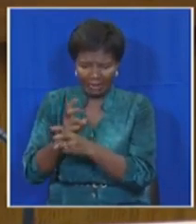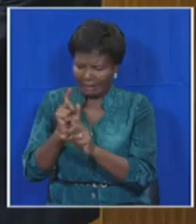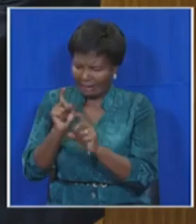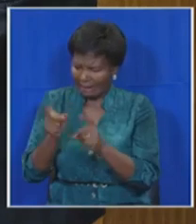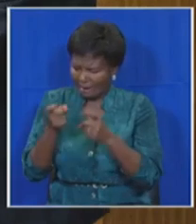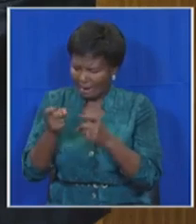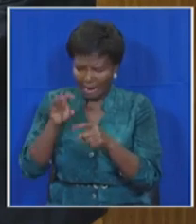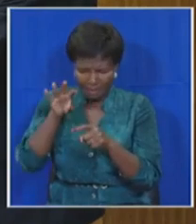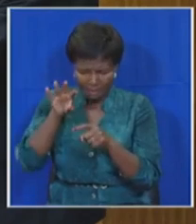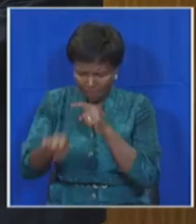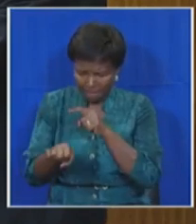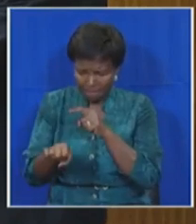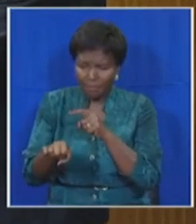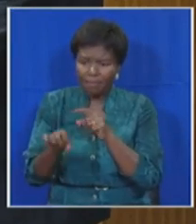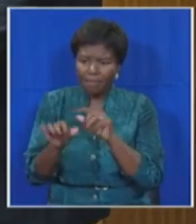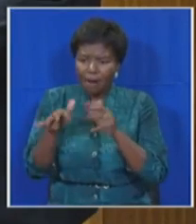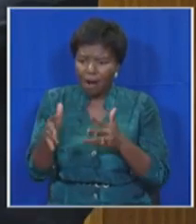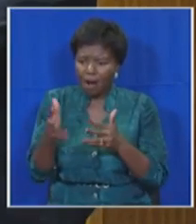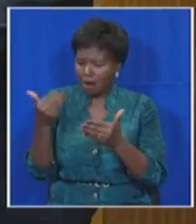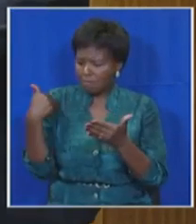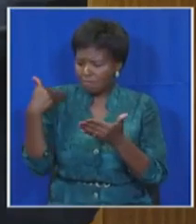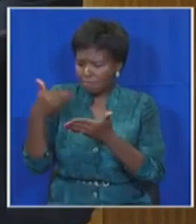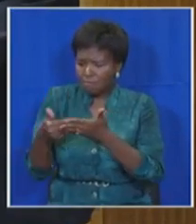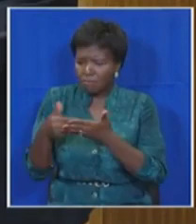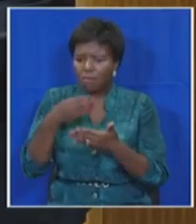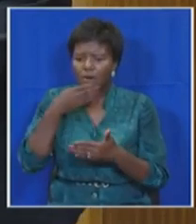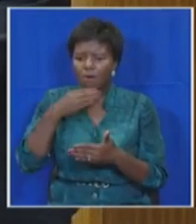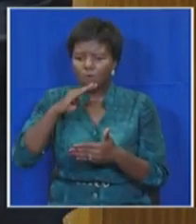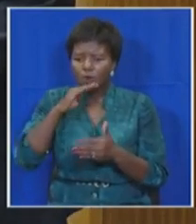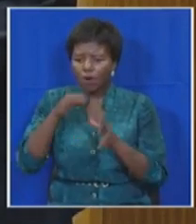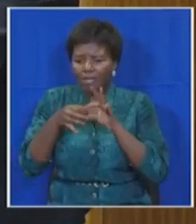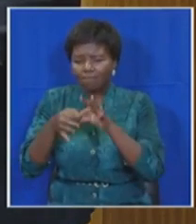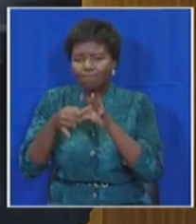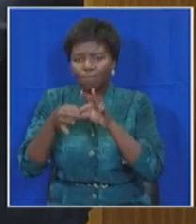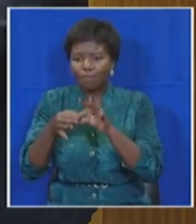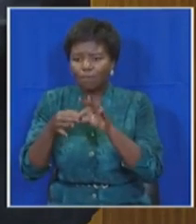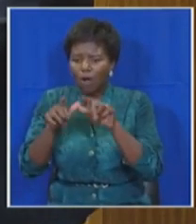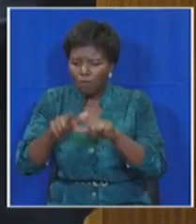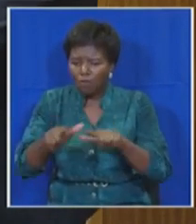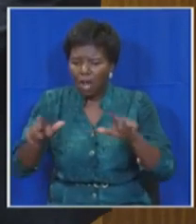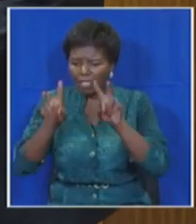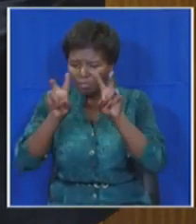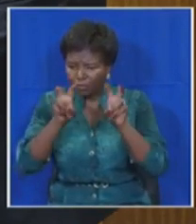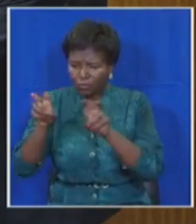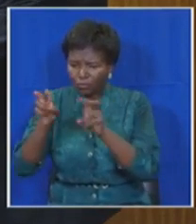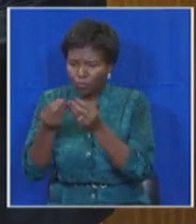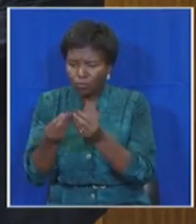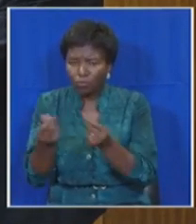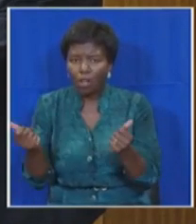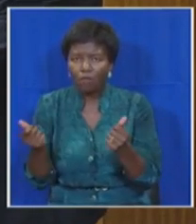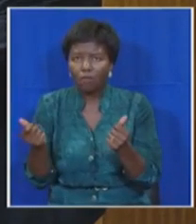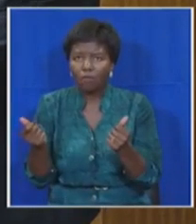to achieve true reconciliation until the land question is resolved. I think you